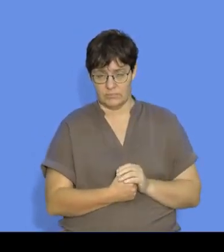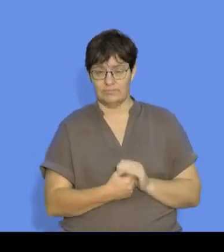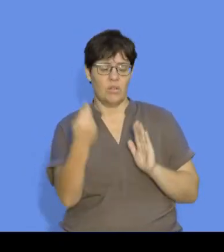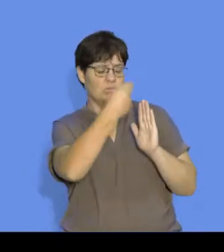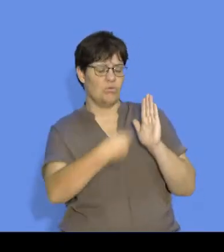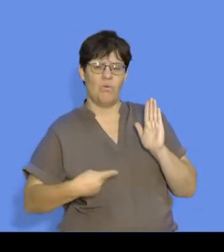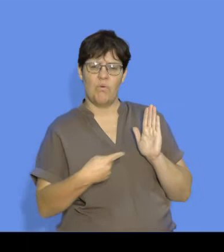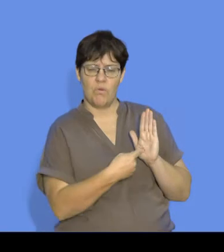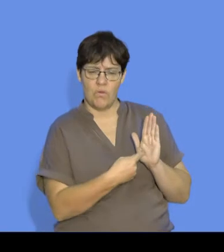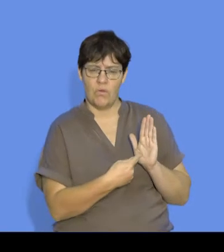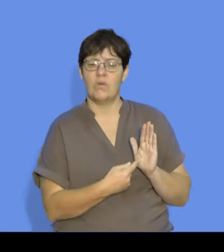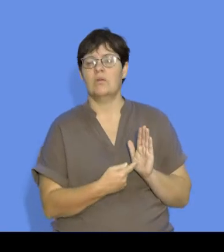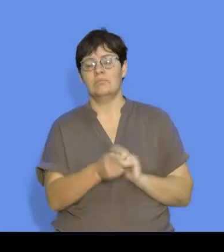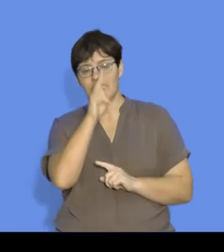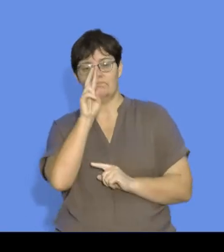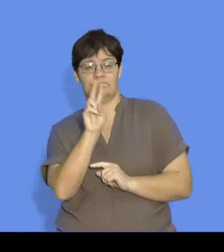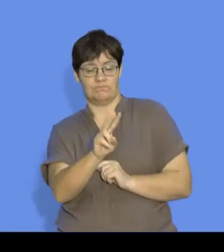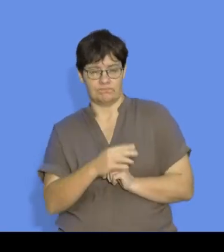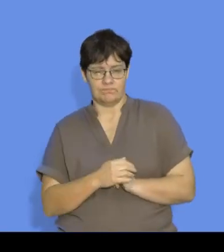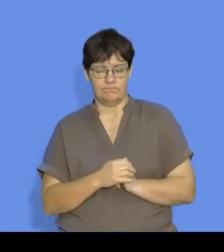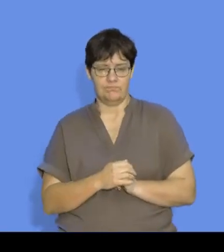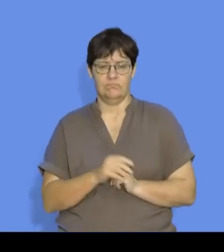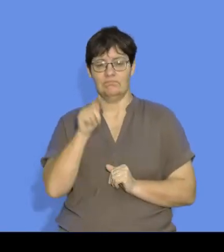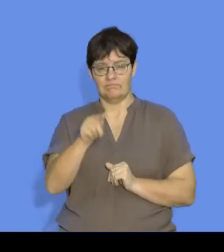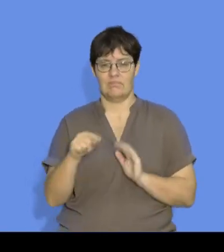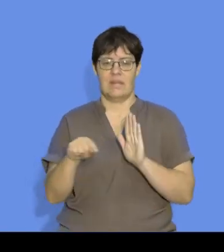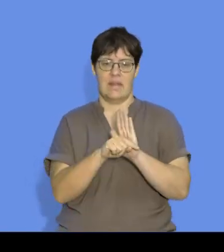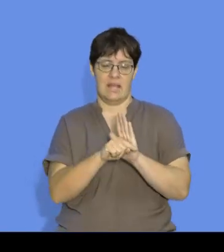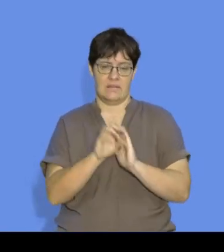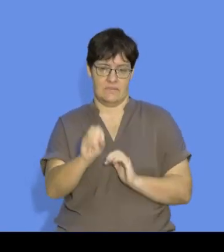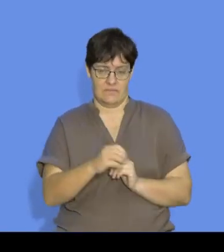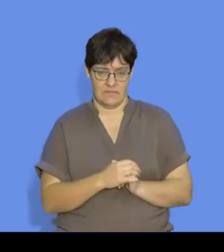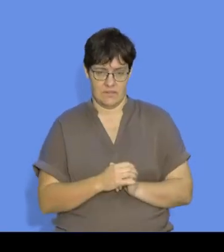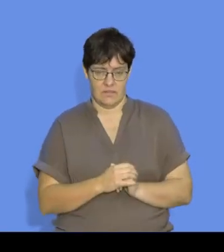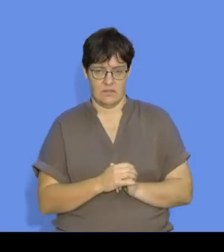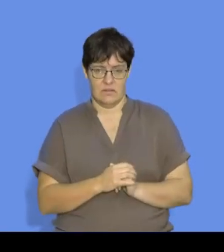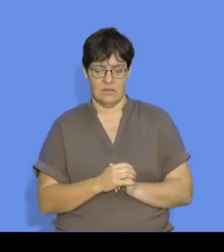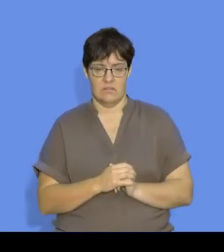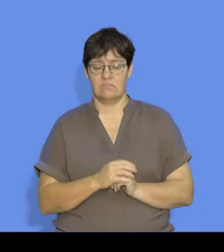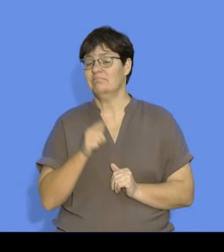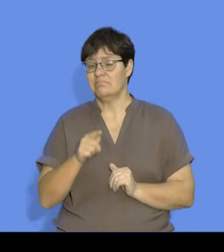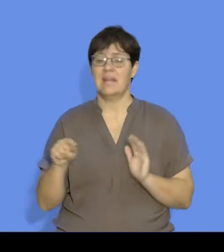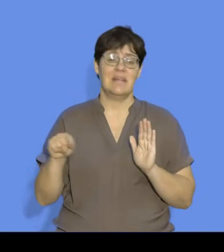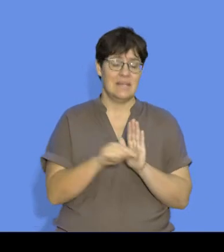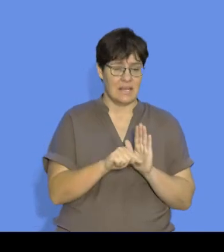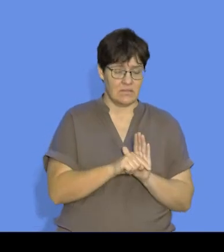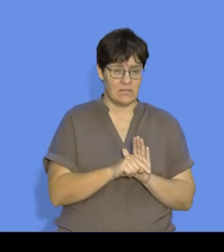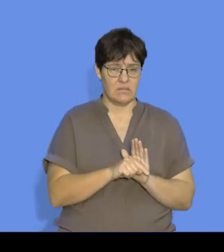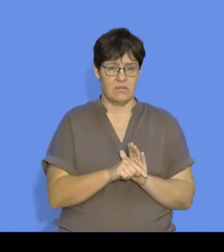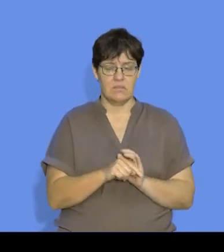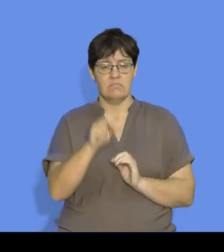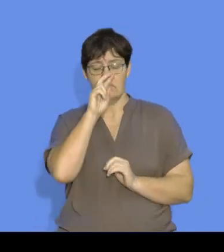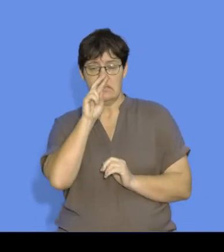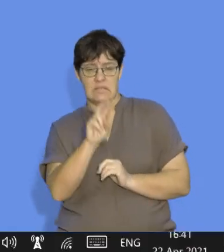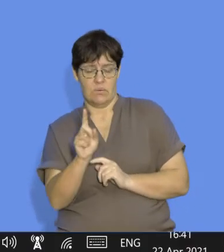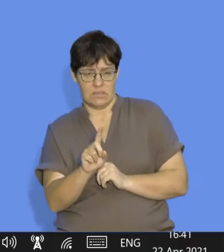this graph, you can already see that this graph is a negative there. Now, for it to be a negative, we need to quickly see